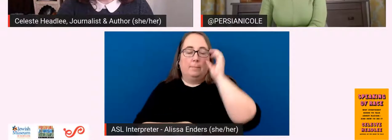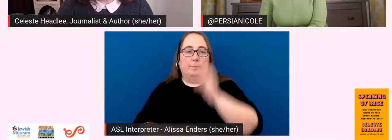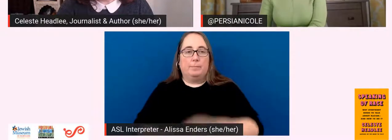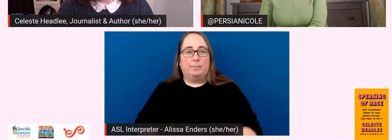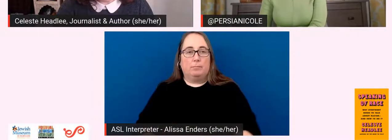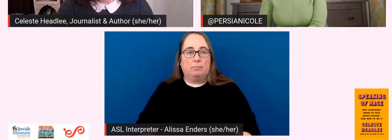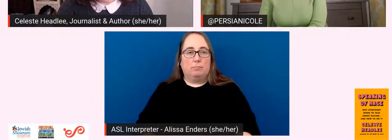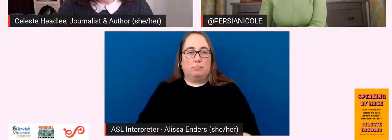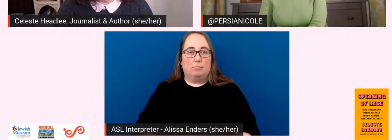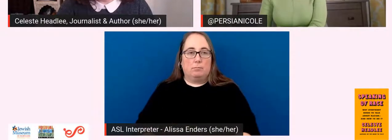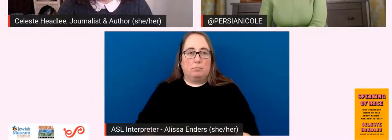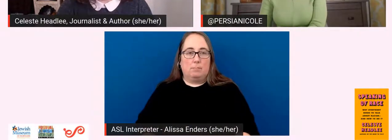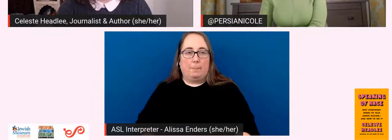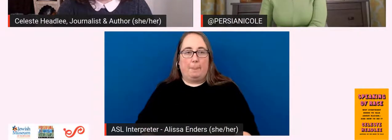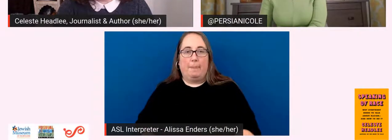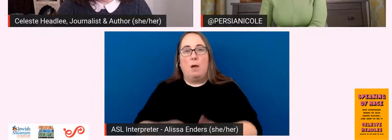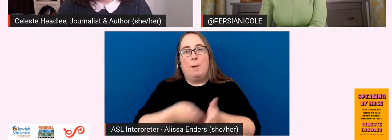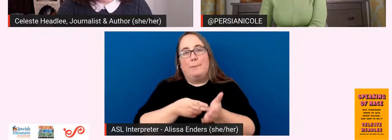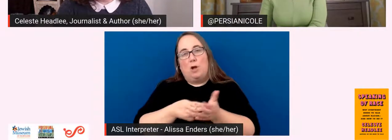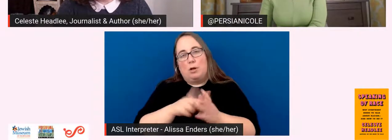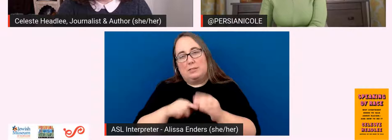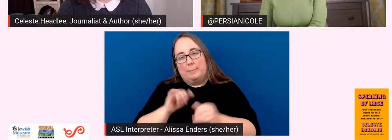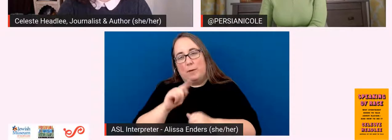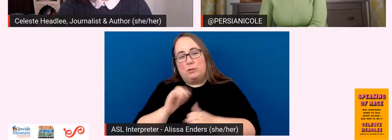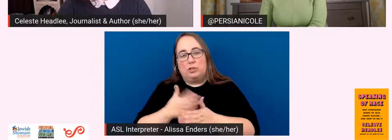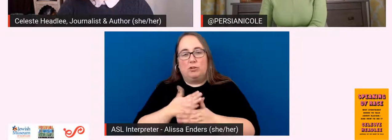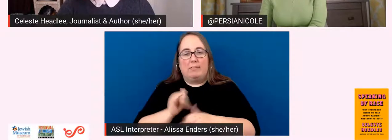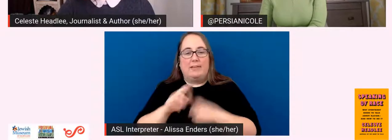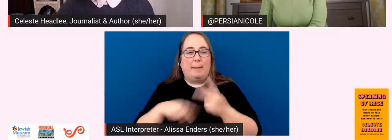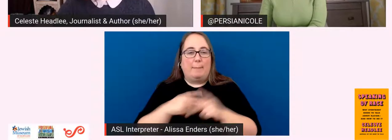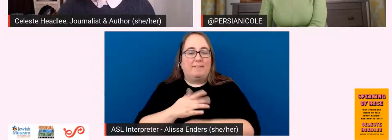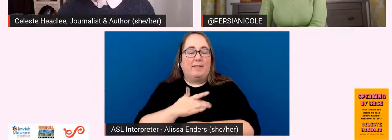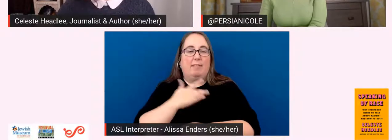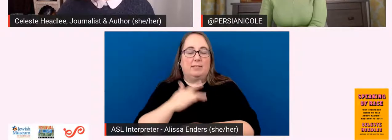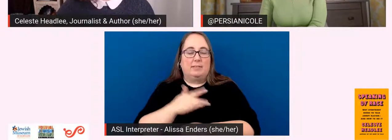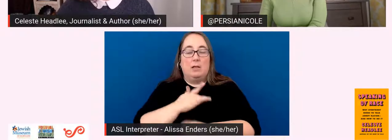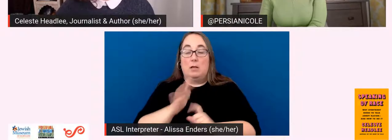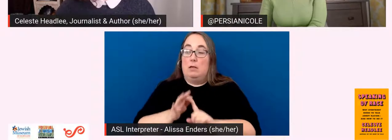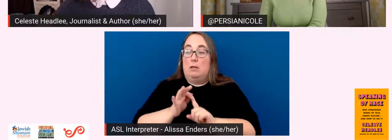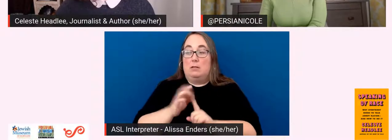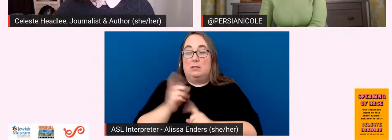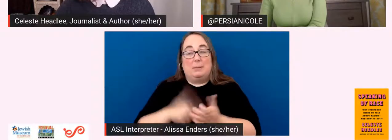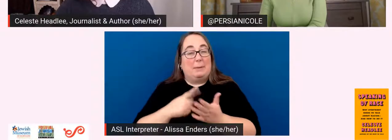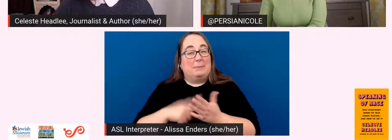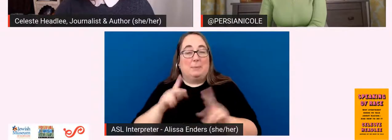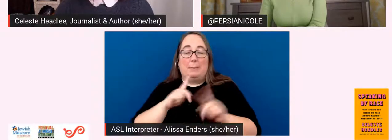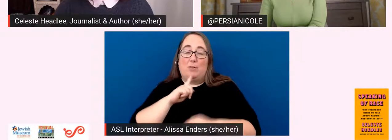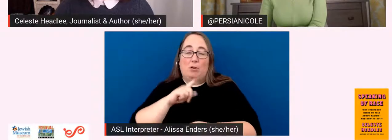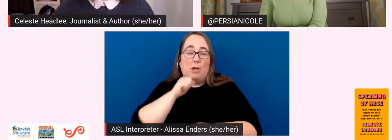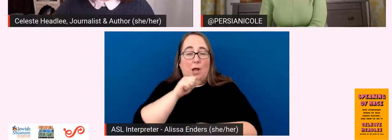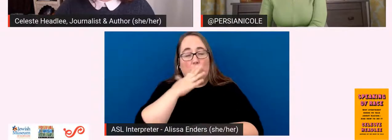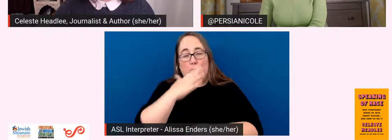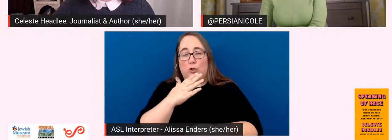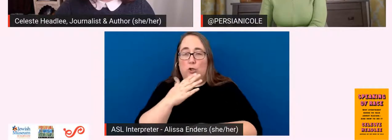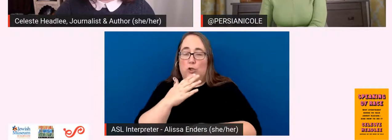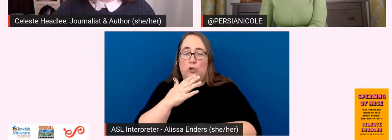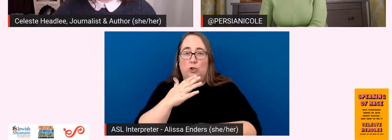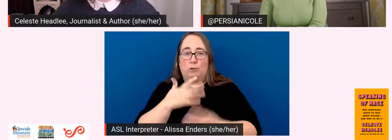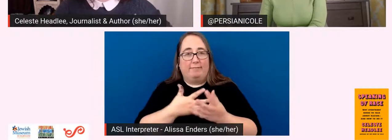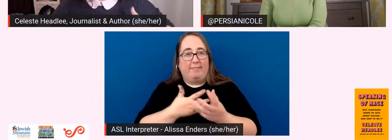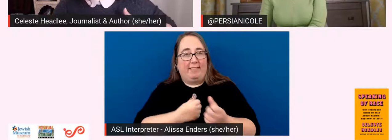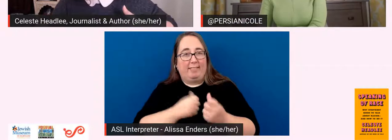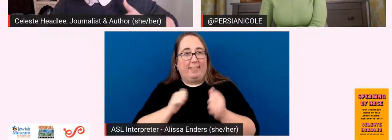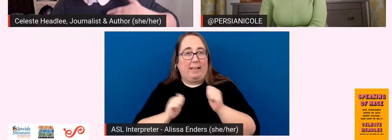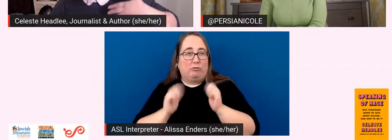Mm-hmm. But being honest about it and sharing those kind of feelings, especially when sometimes people are not good faith actors in these